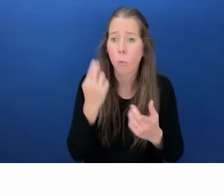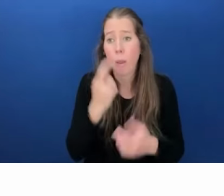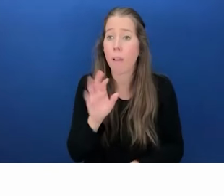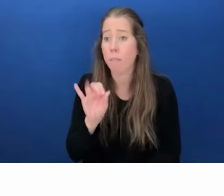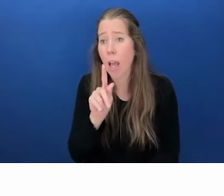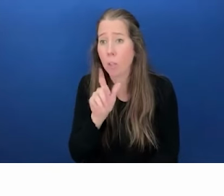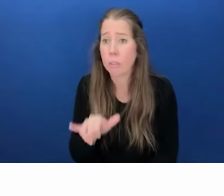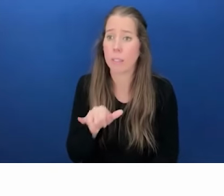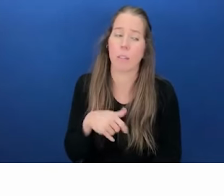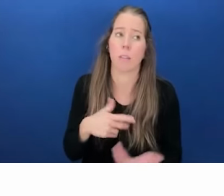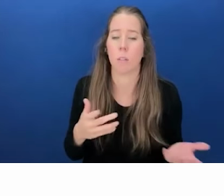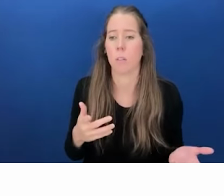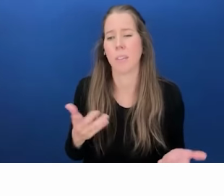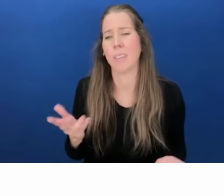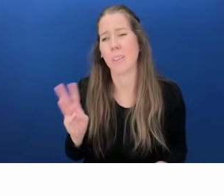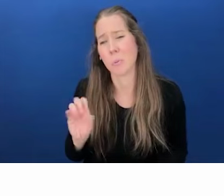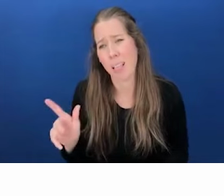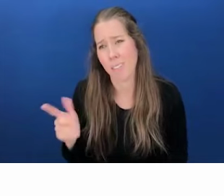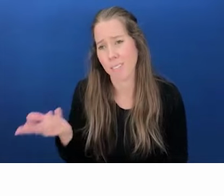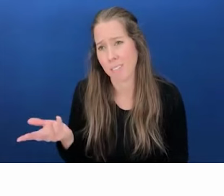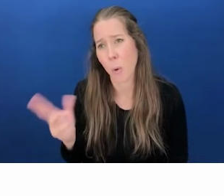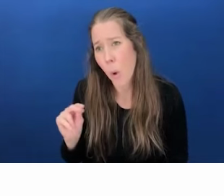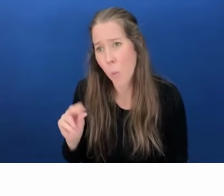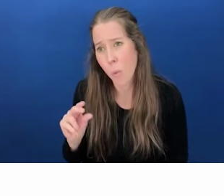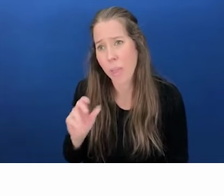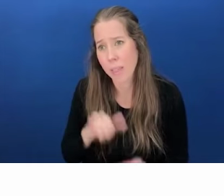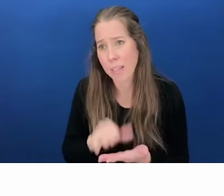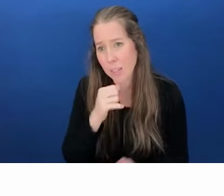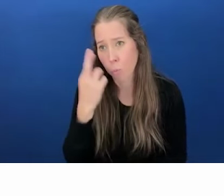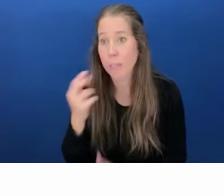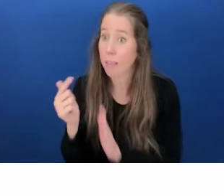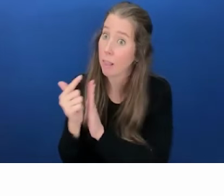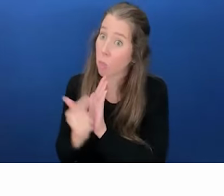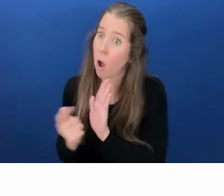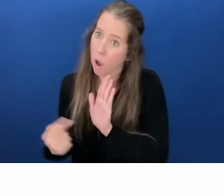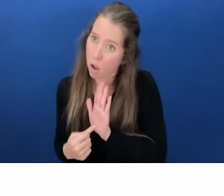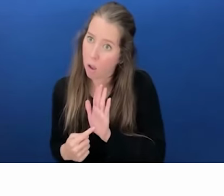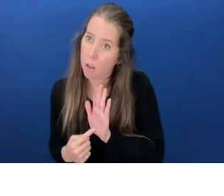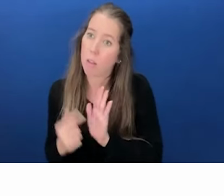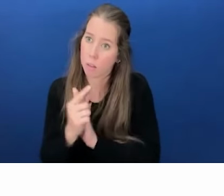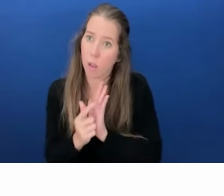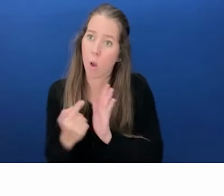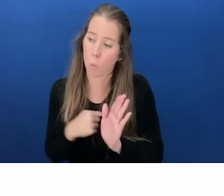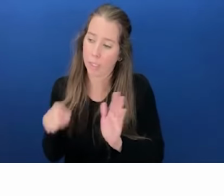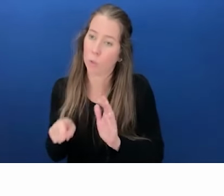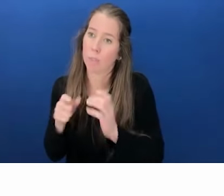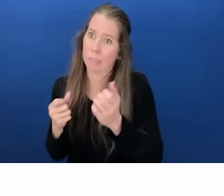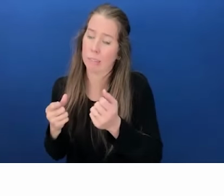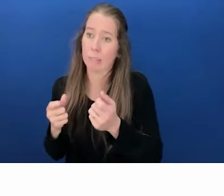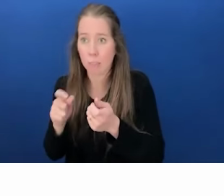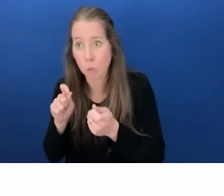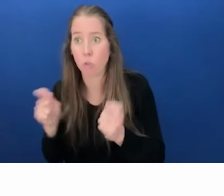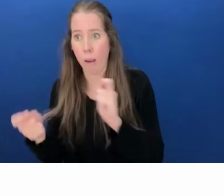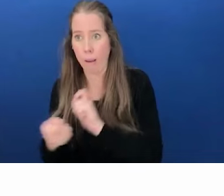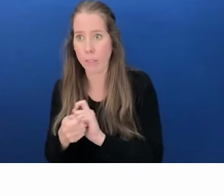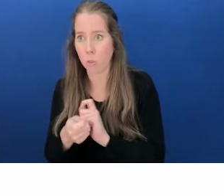faculty. It's because of faculty. Well, no, it's not. It's because of this law. And it's this law that we need to advocate for and change, not anything